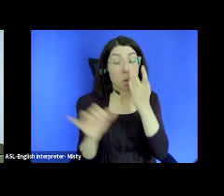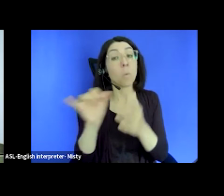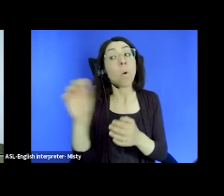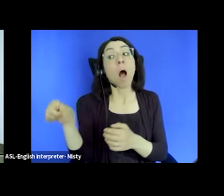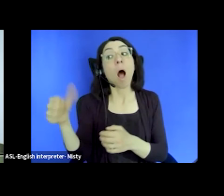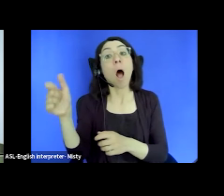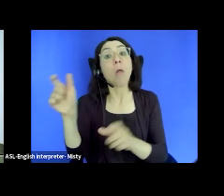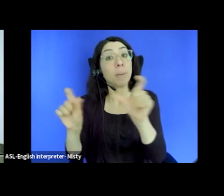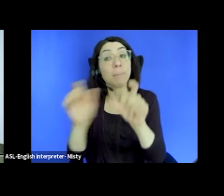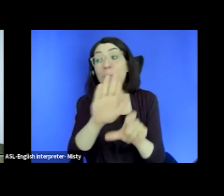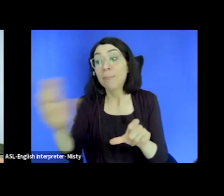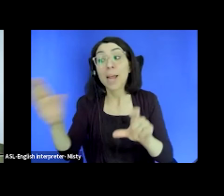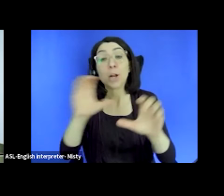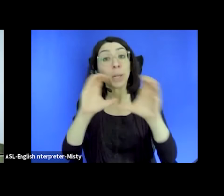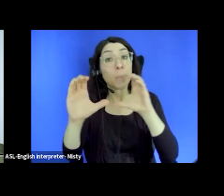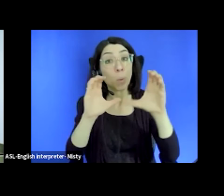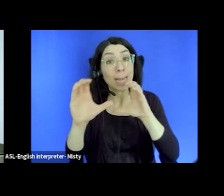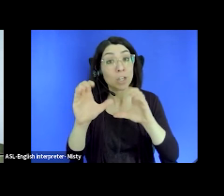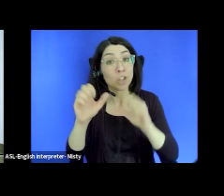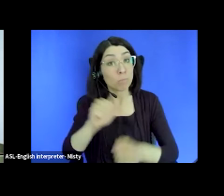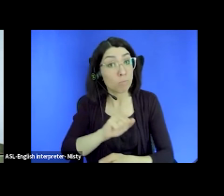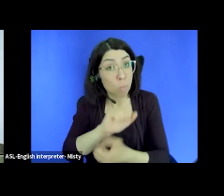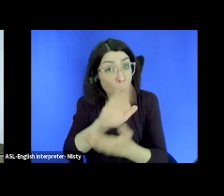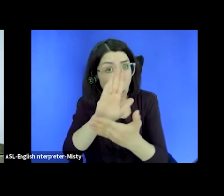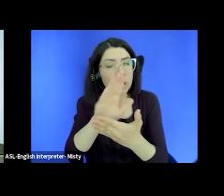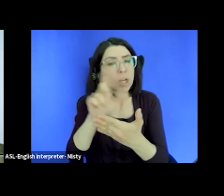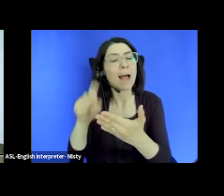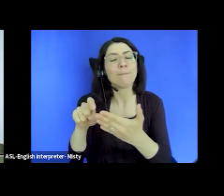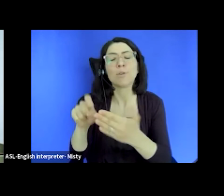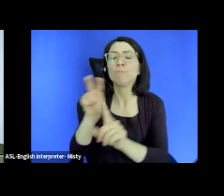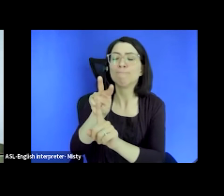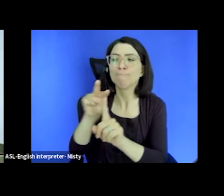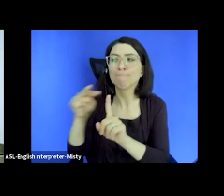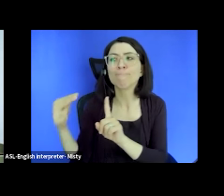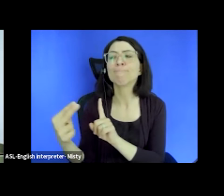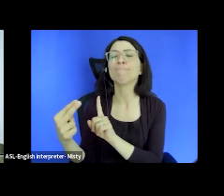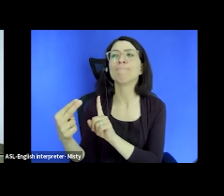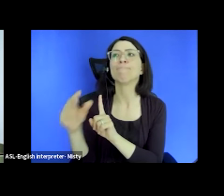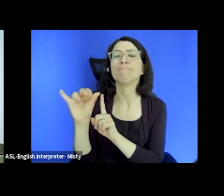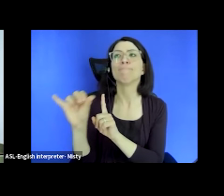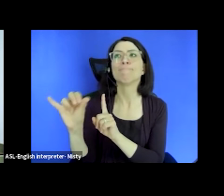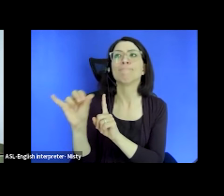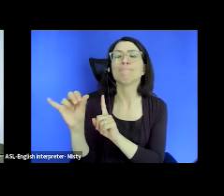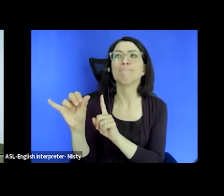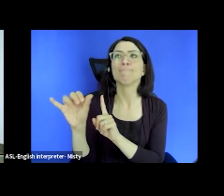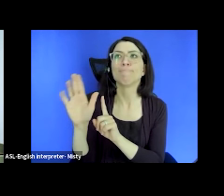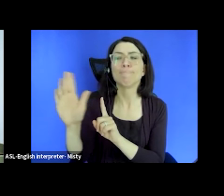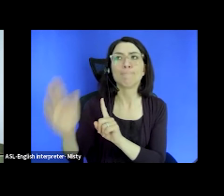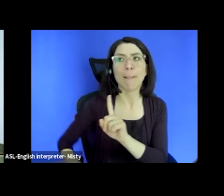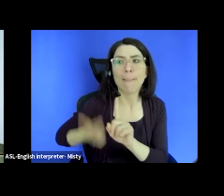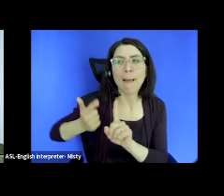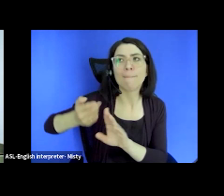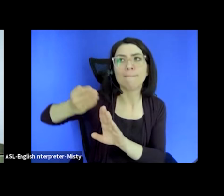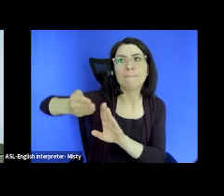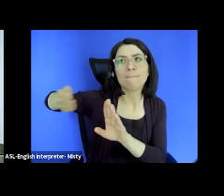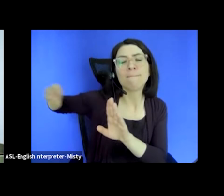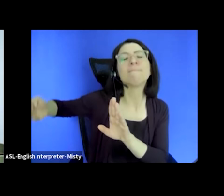and consider what life occurrences or what life experiences might have led to that person becoming the communicators that they